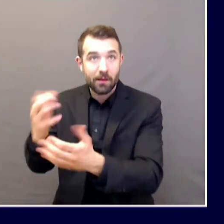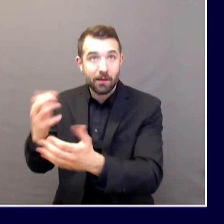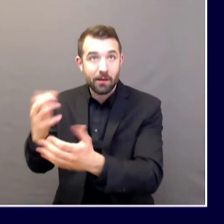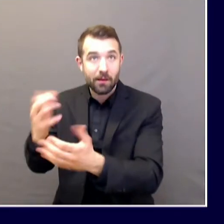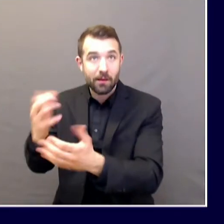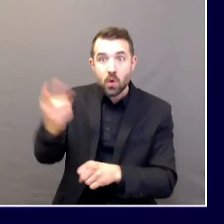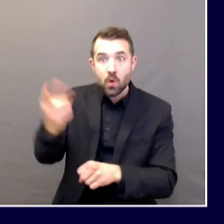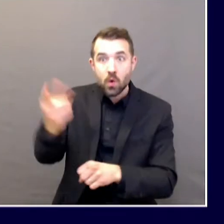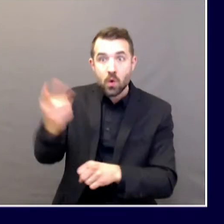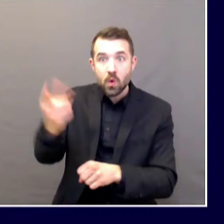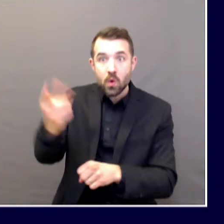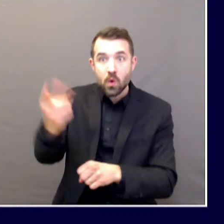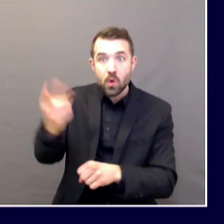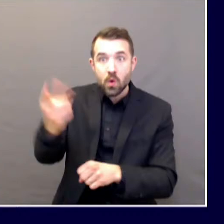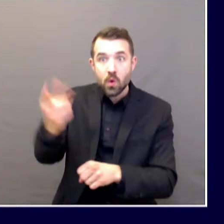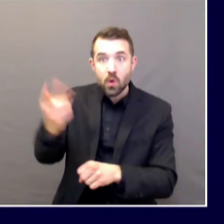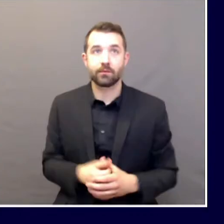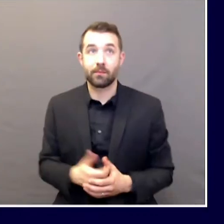store.